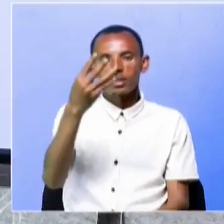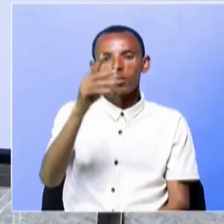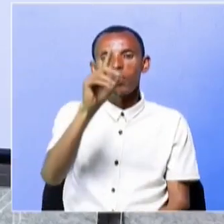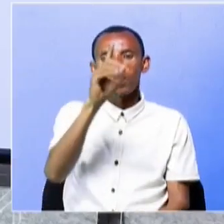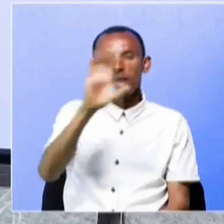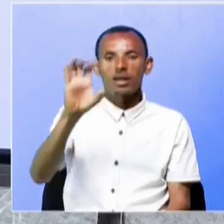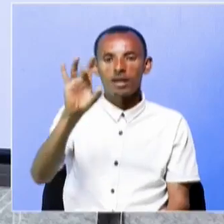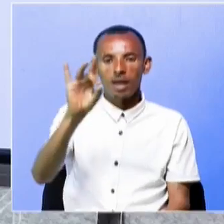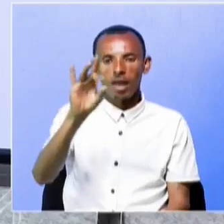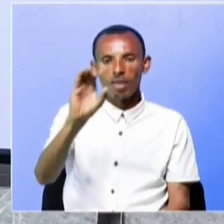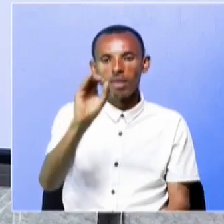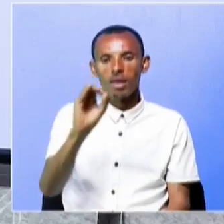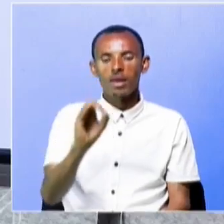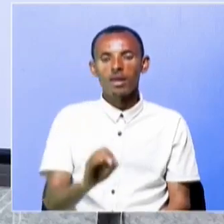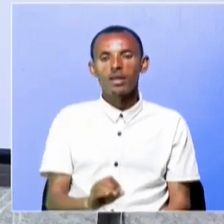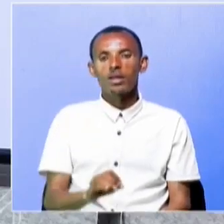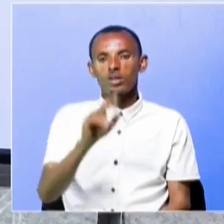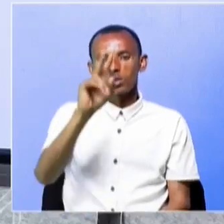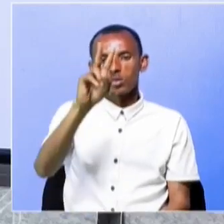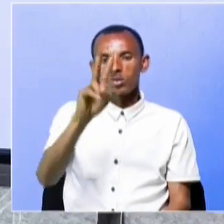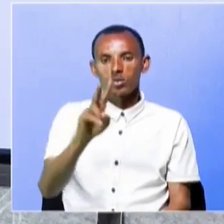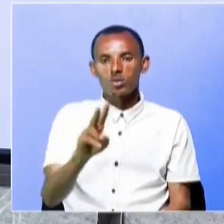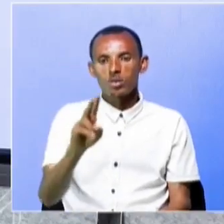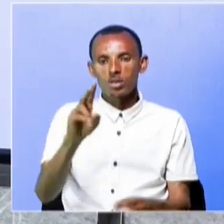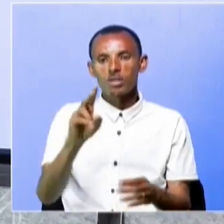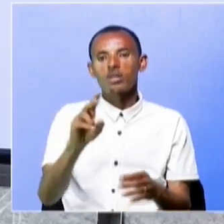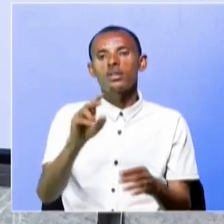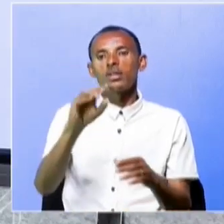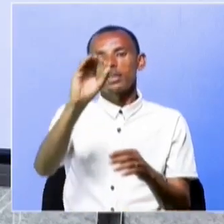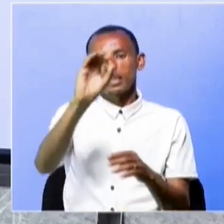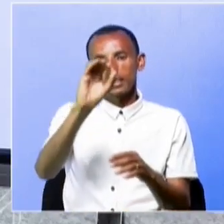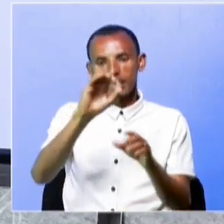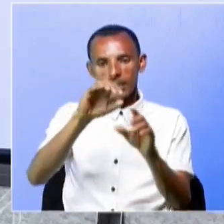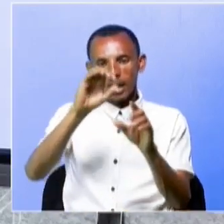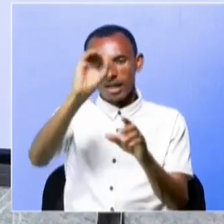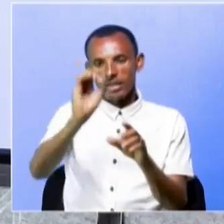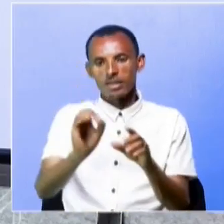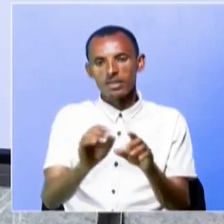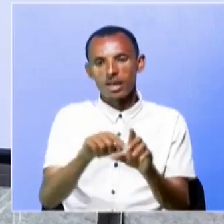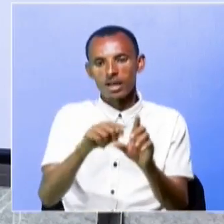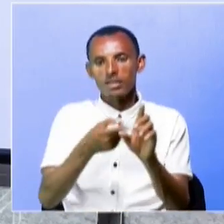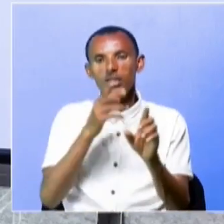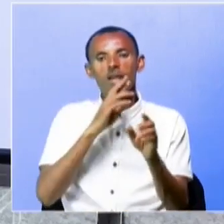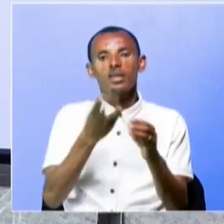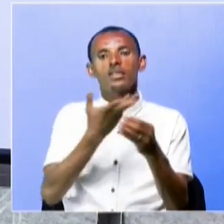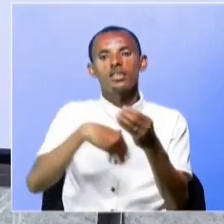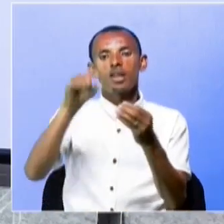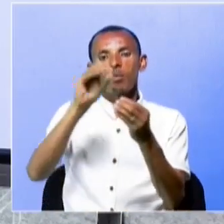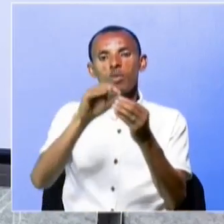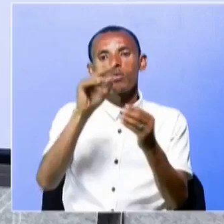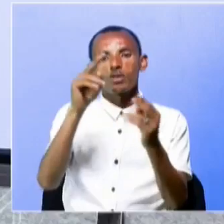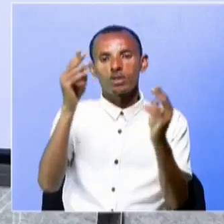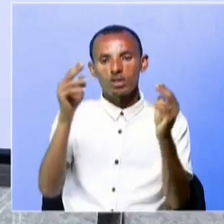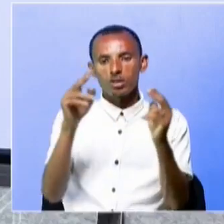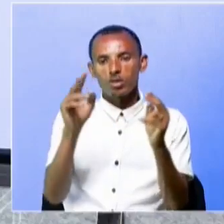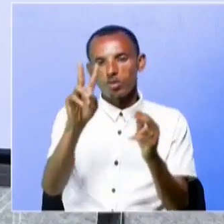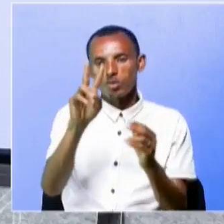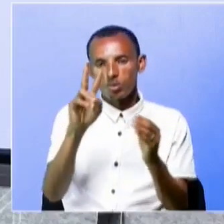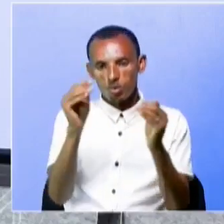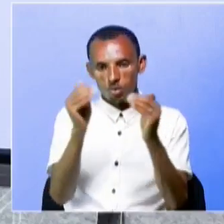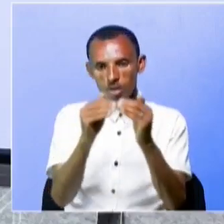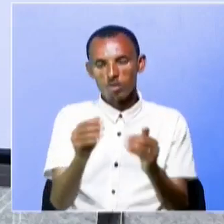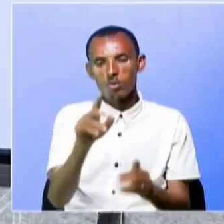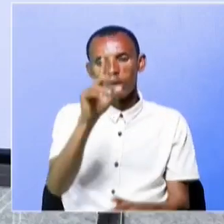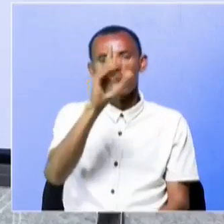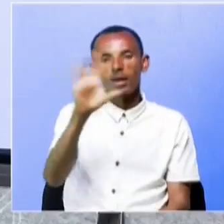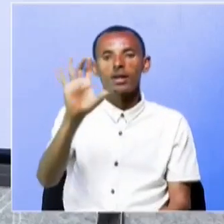degree, okay? Two angles are said to be supplementary if the sum of the two is 180 degree.